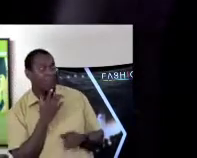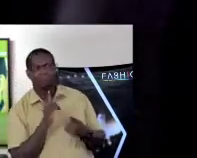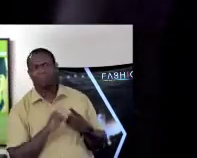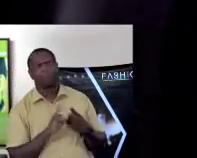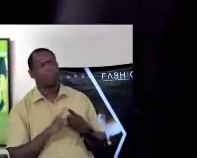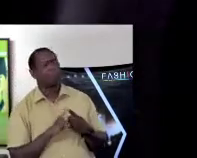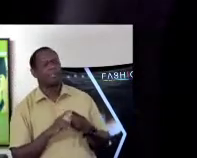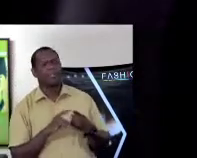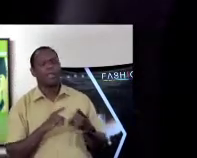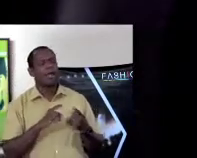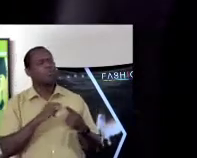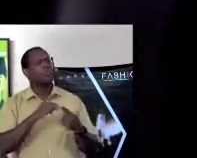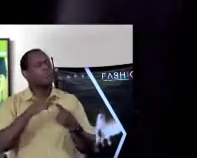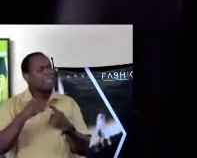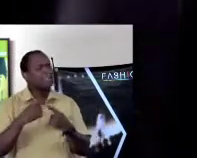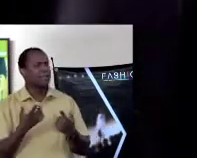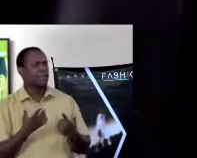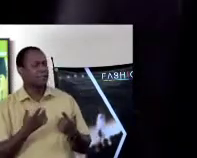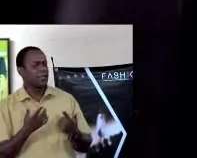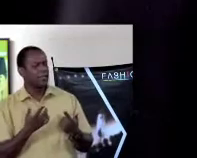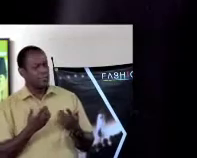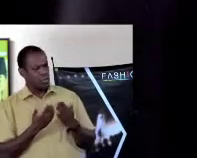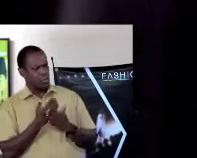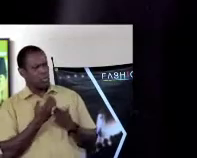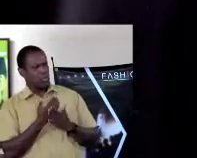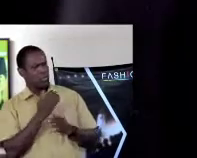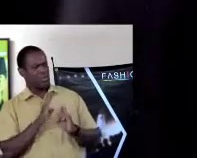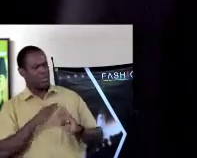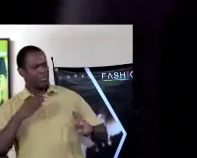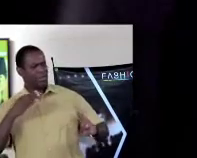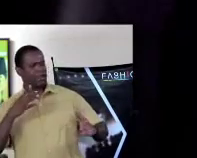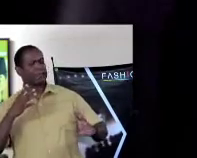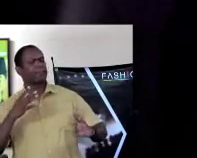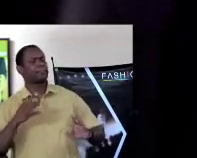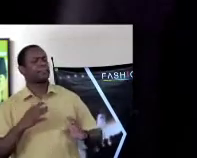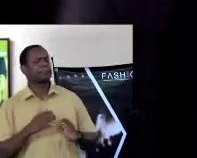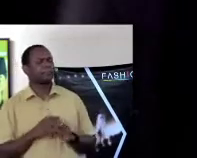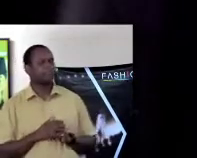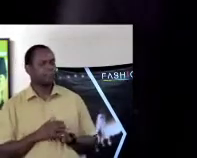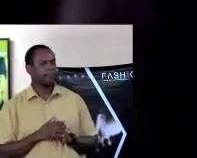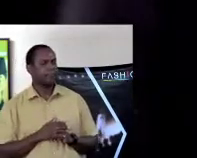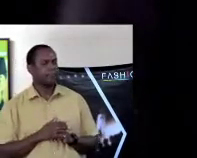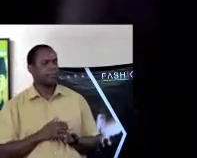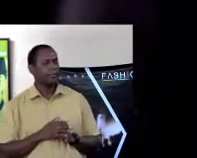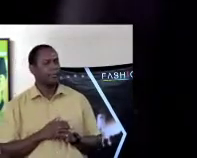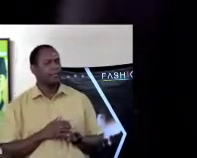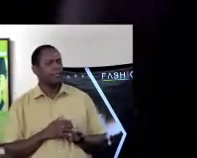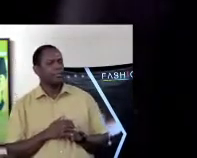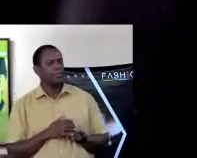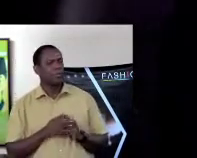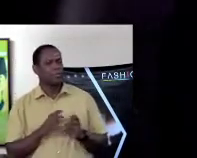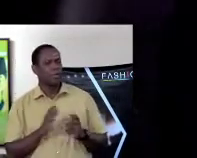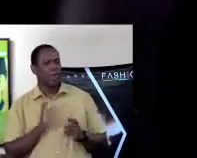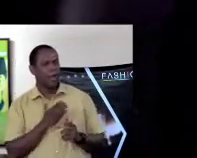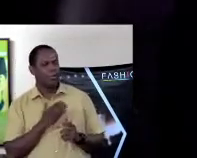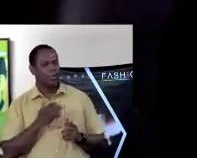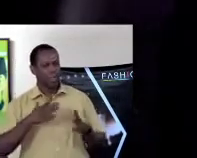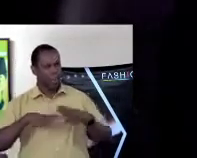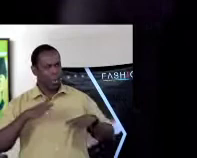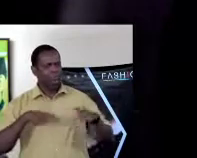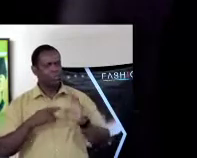distinctiveness, because of a sense of innovation, a sense of trying something new, pushing the